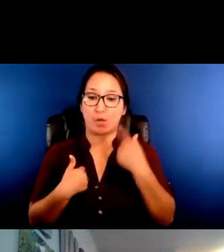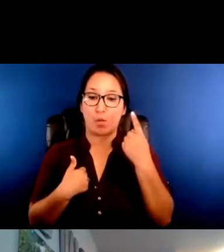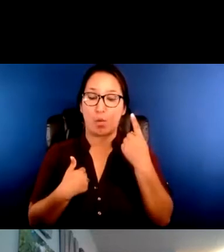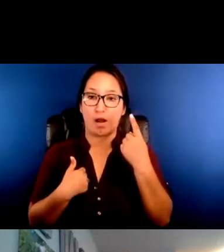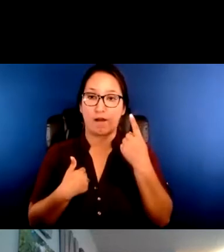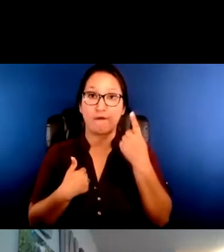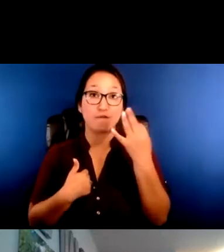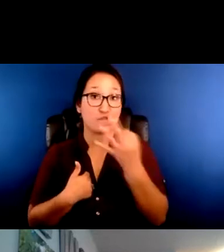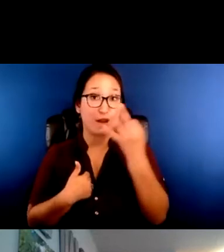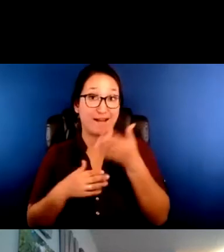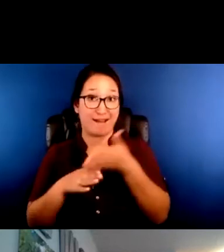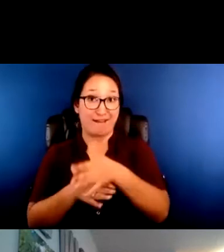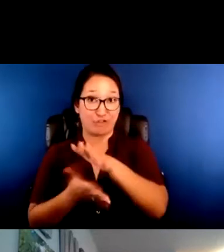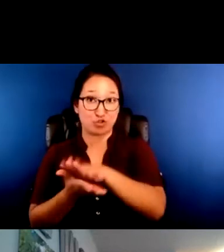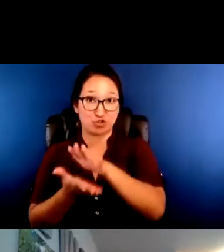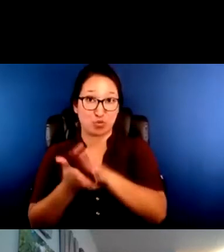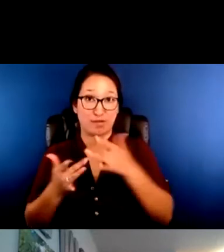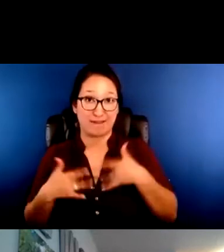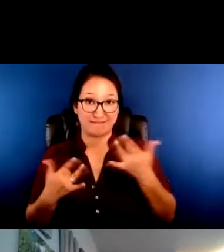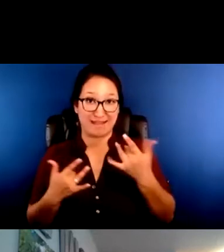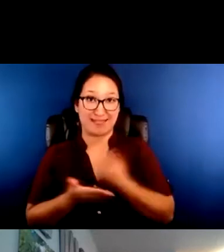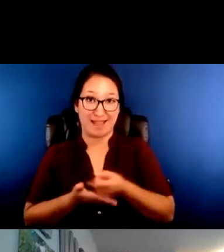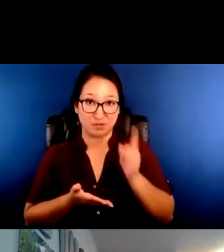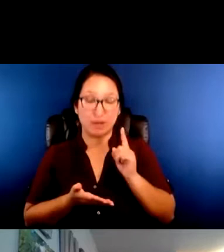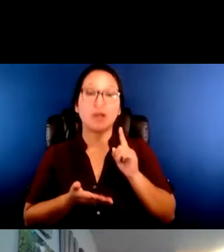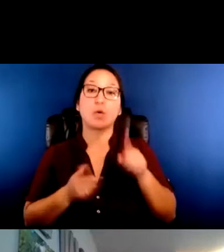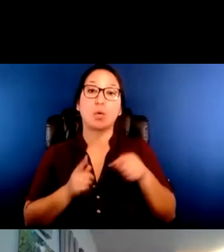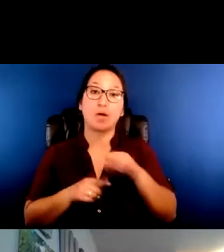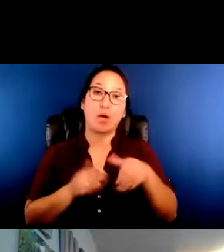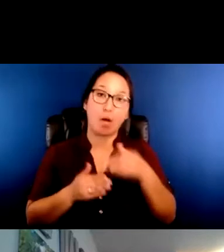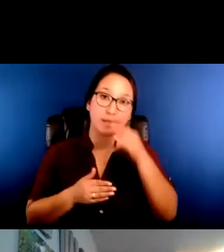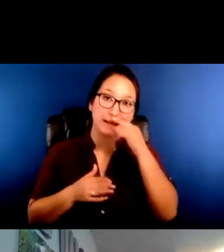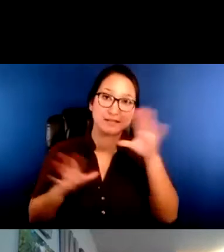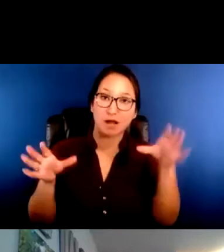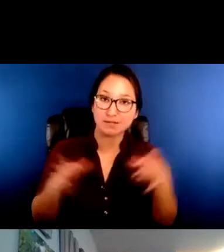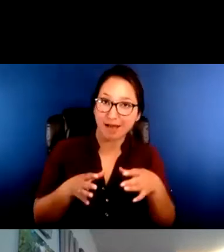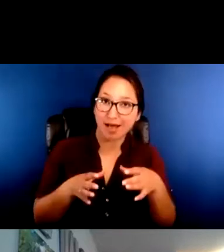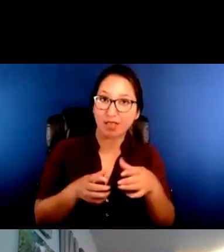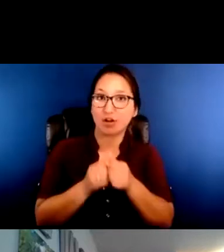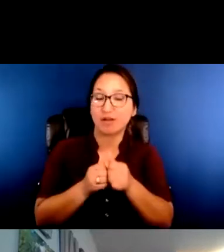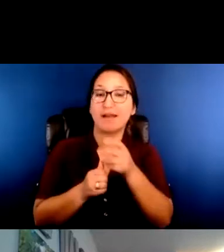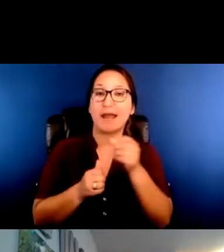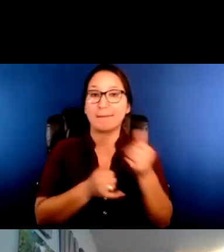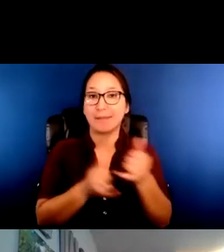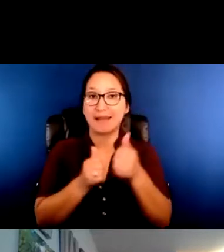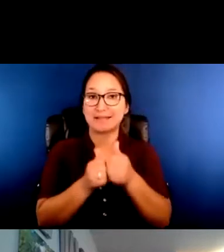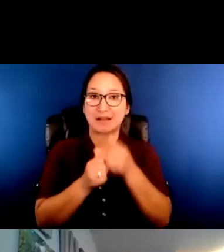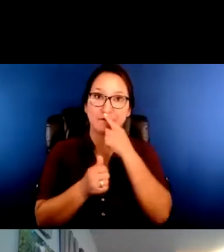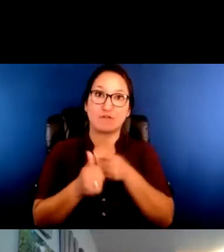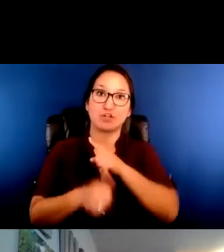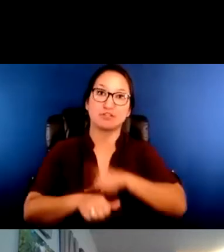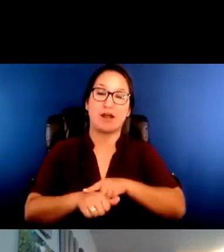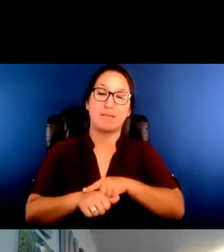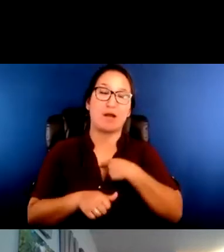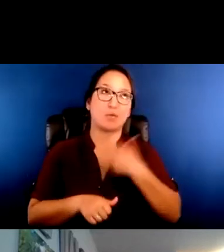after school event last week where the kids actually all got together and played together for the first time. And I was just super, super